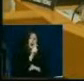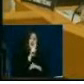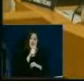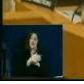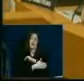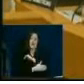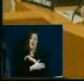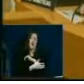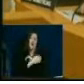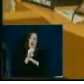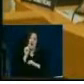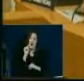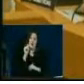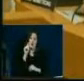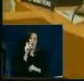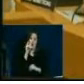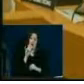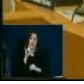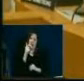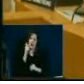it relates to,